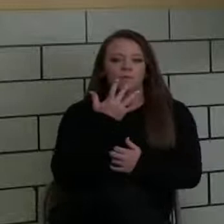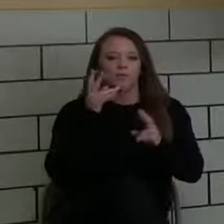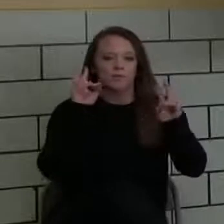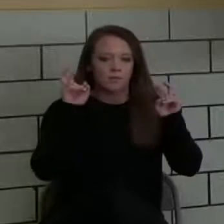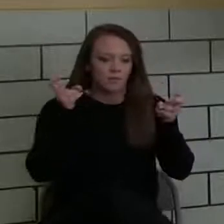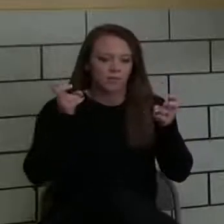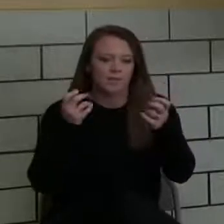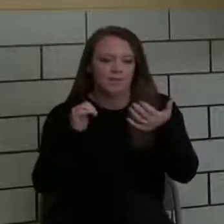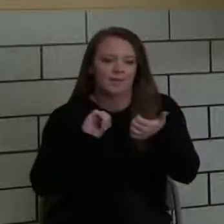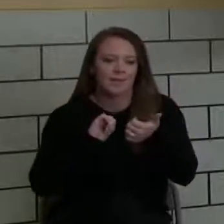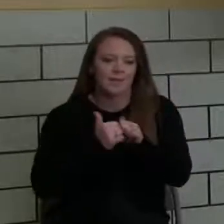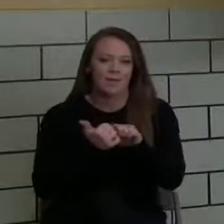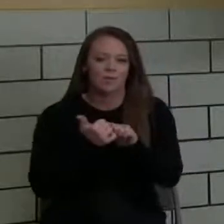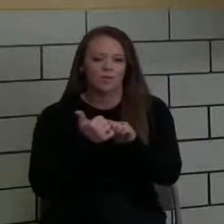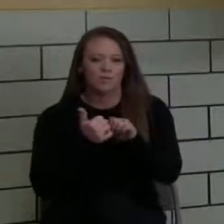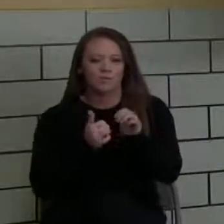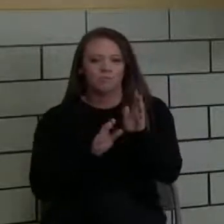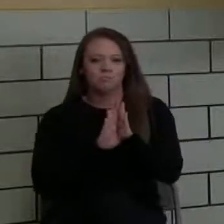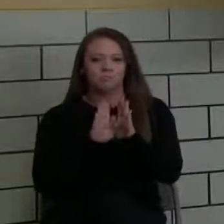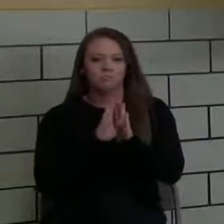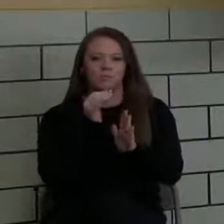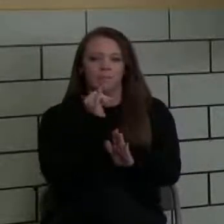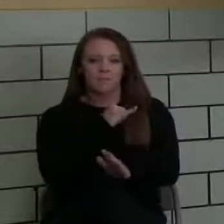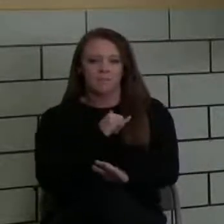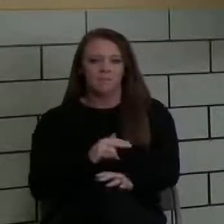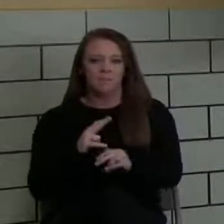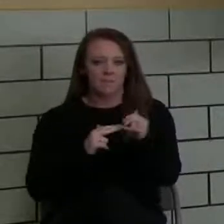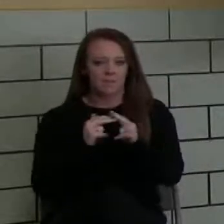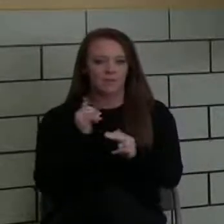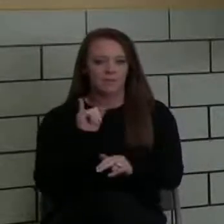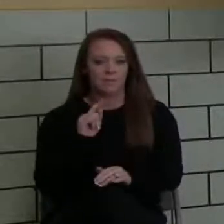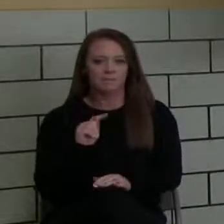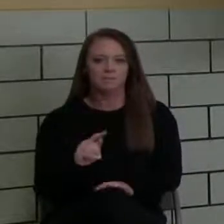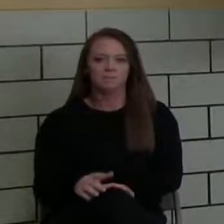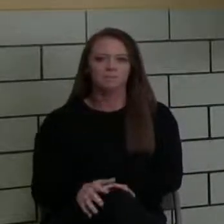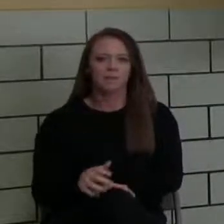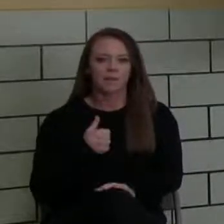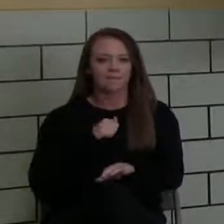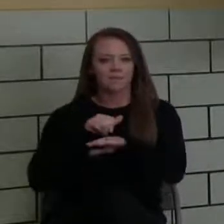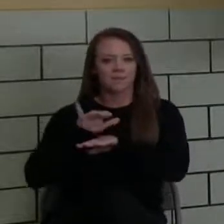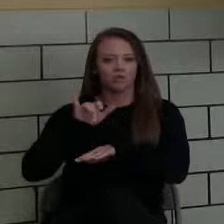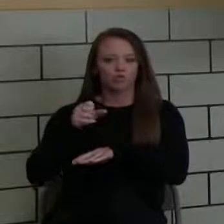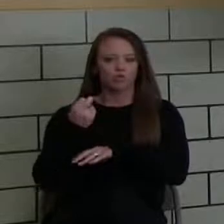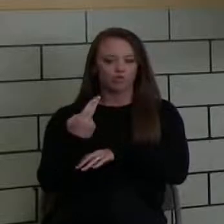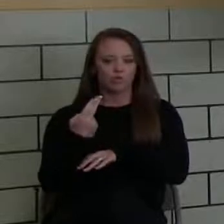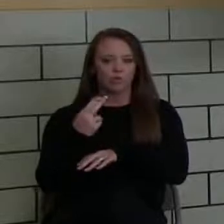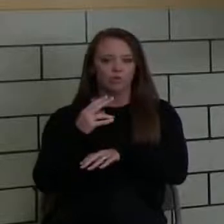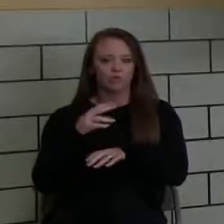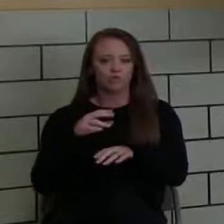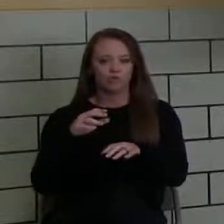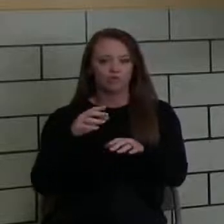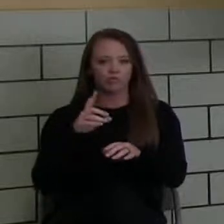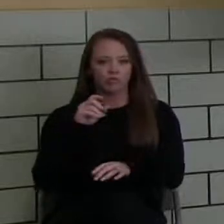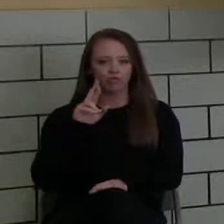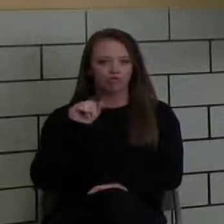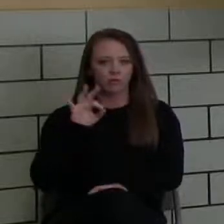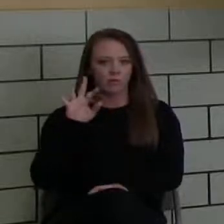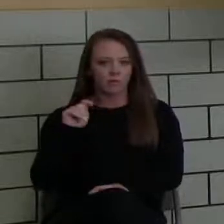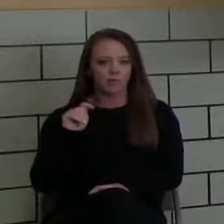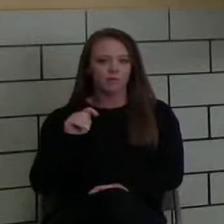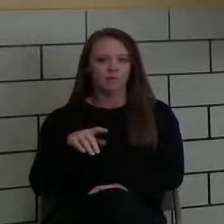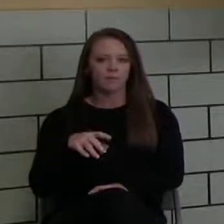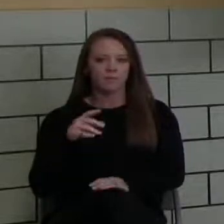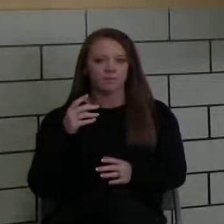I've sent Josh over a draft. These things often get negotiated. It's a back and forth with the city, with the folks that own businesses down